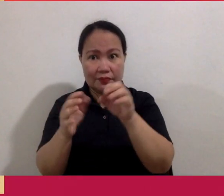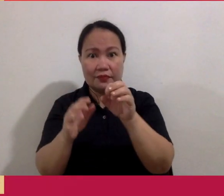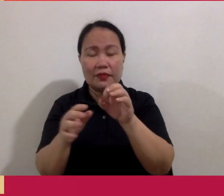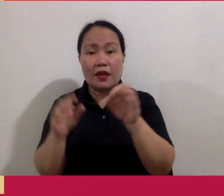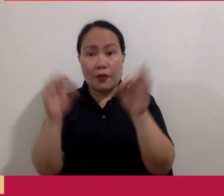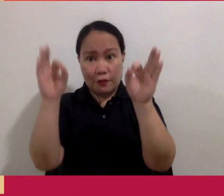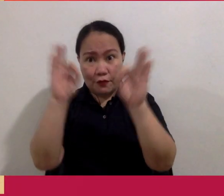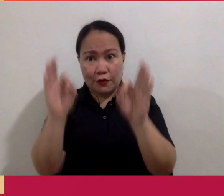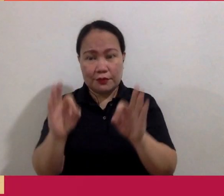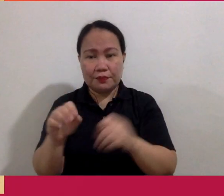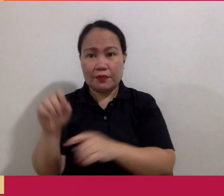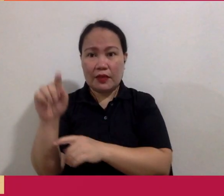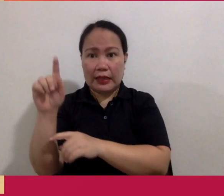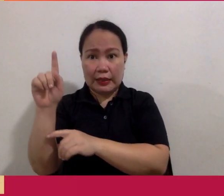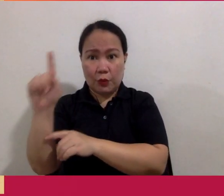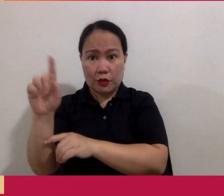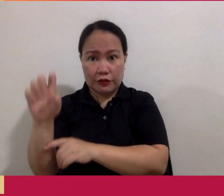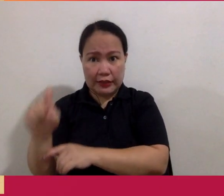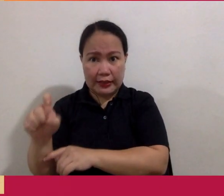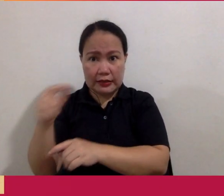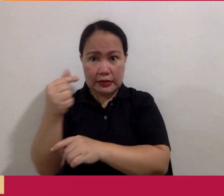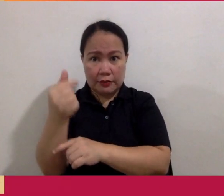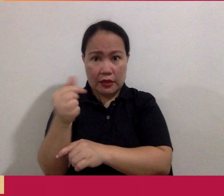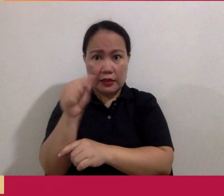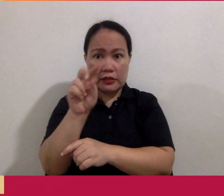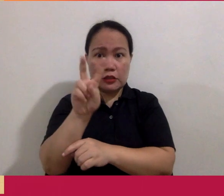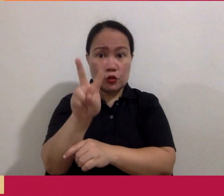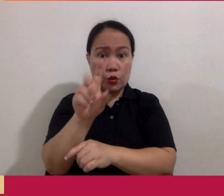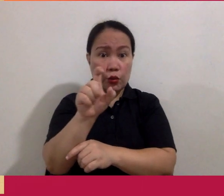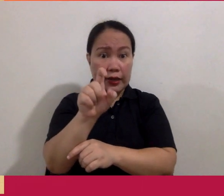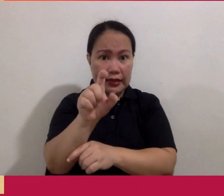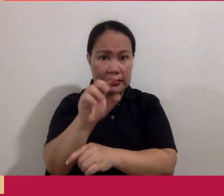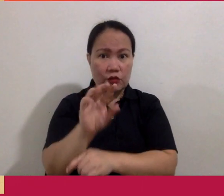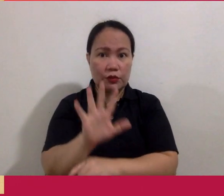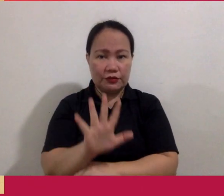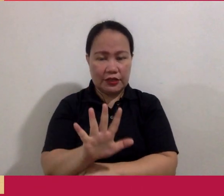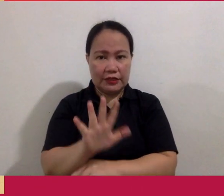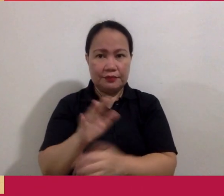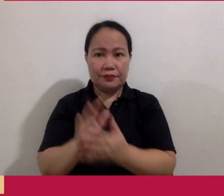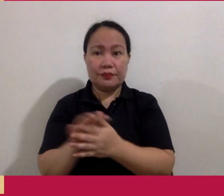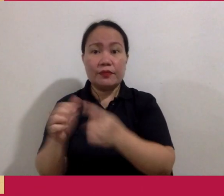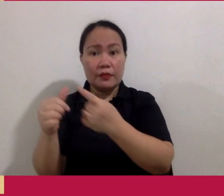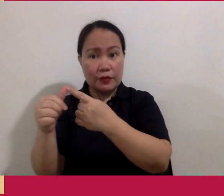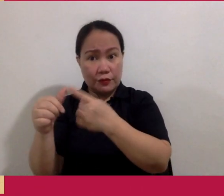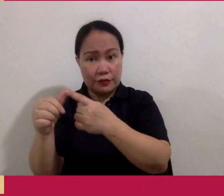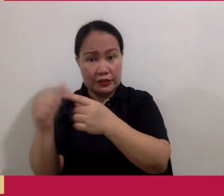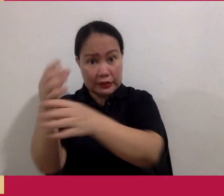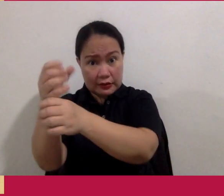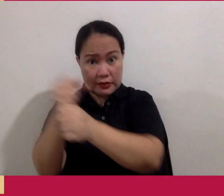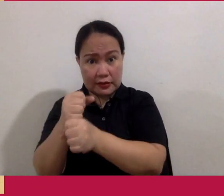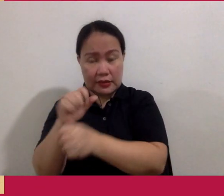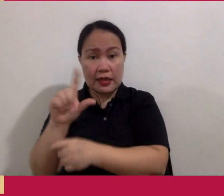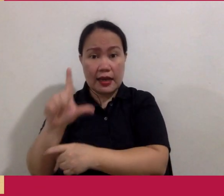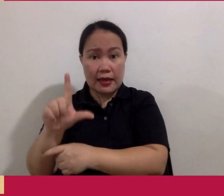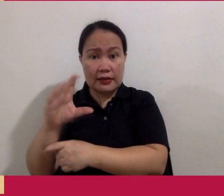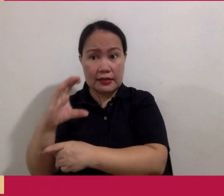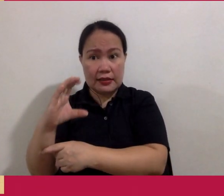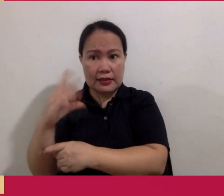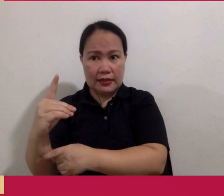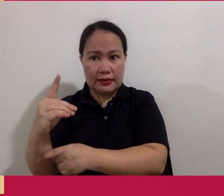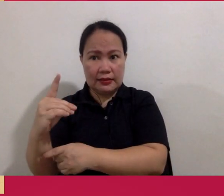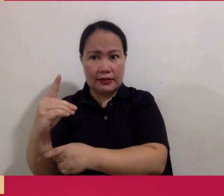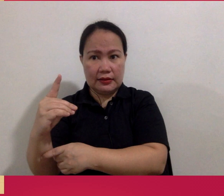x plus 2x over 5. So first, kunin muna natin yung